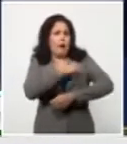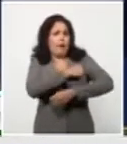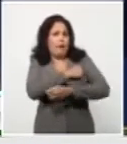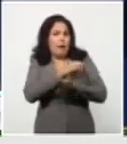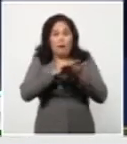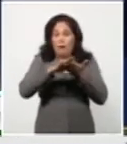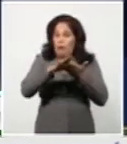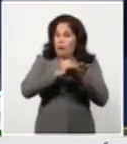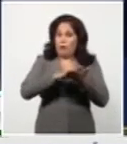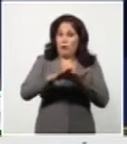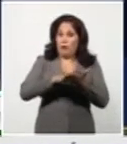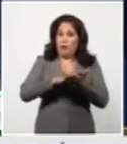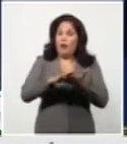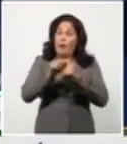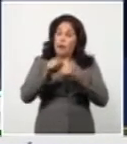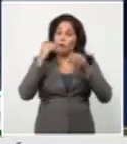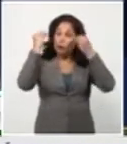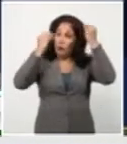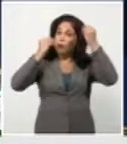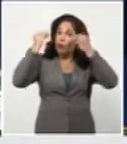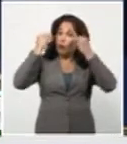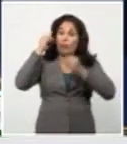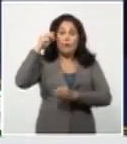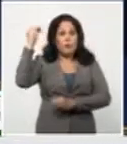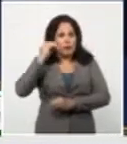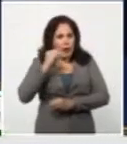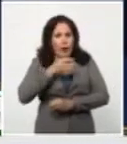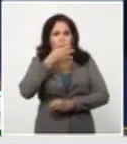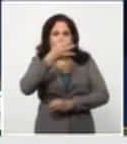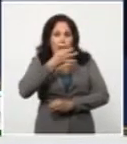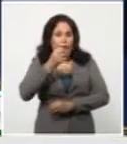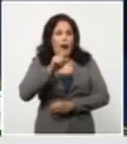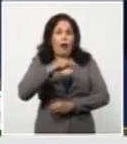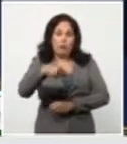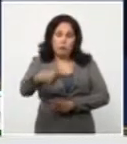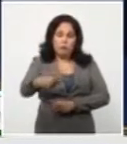the majority of them were asymptomatic, and this shows the importance